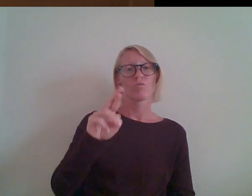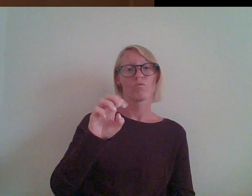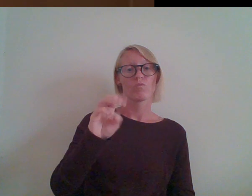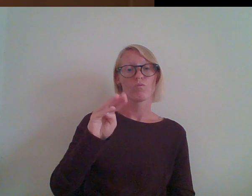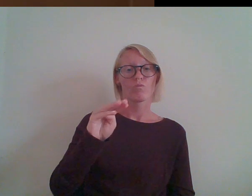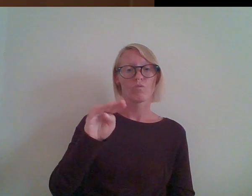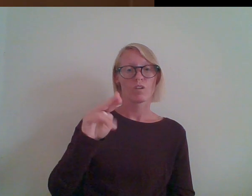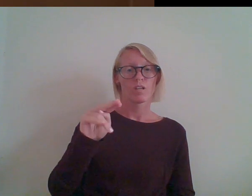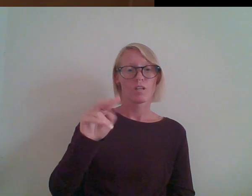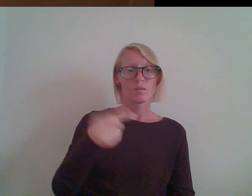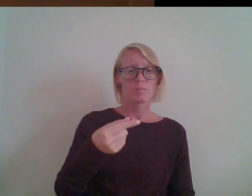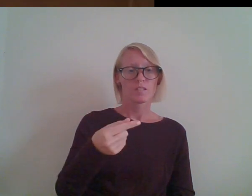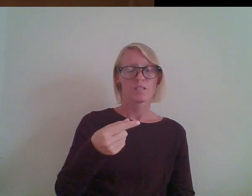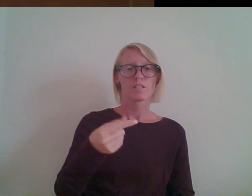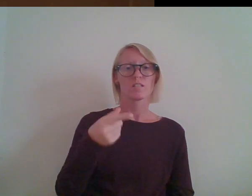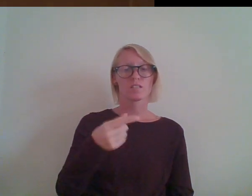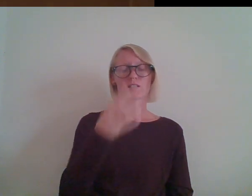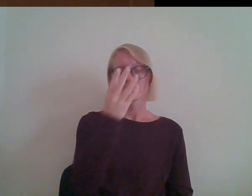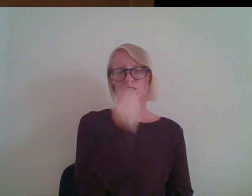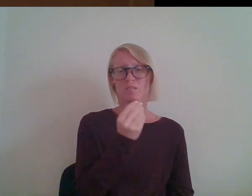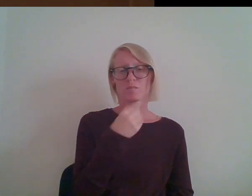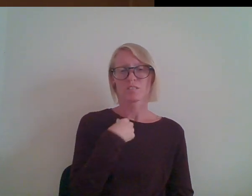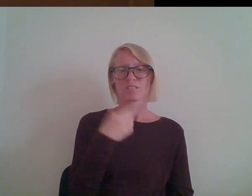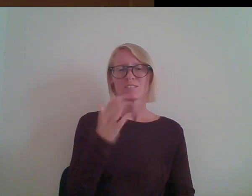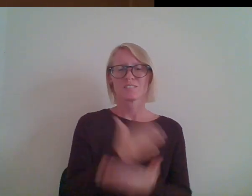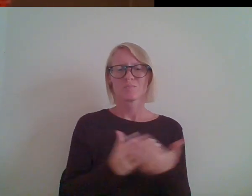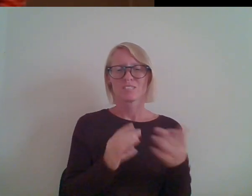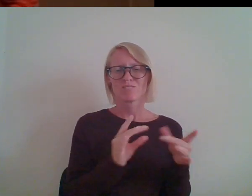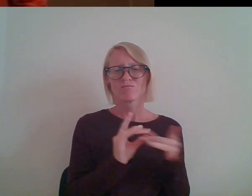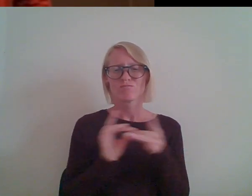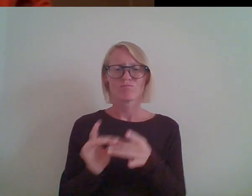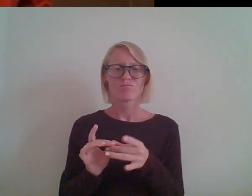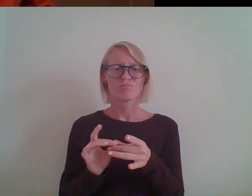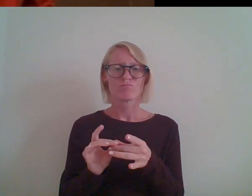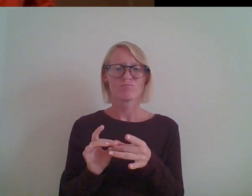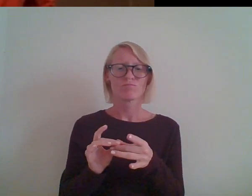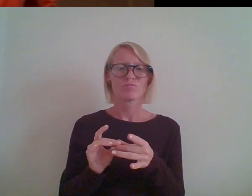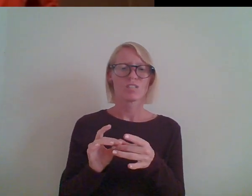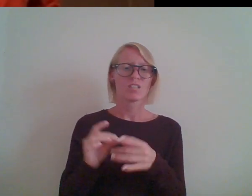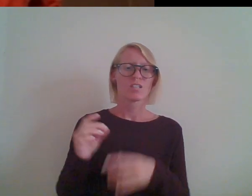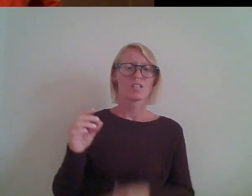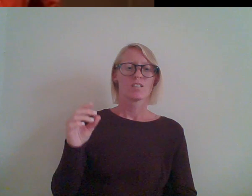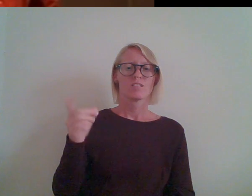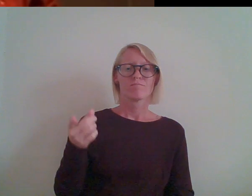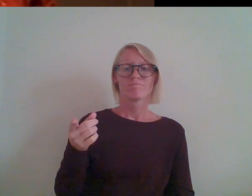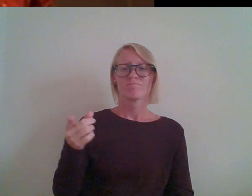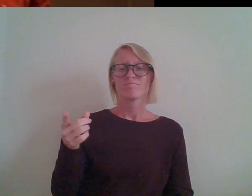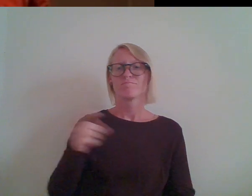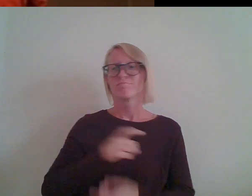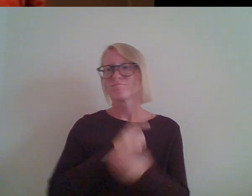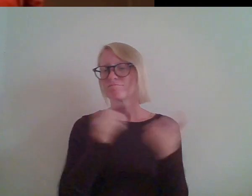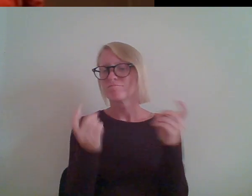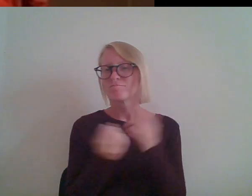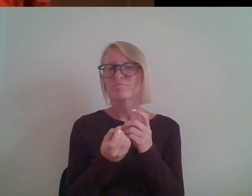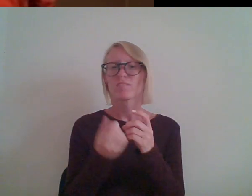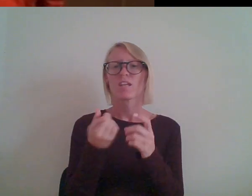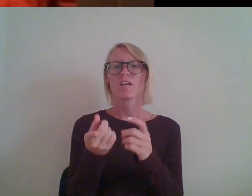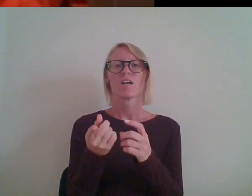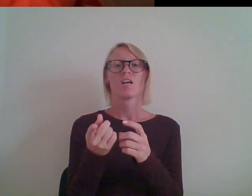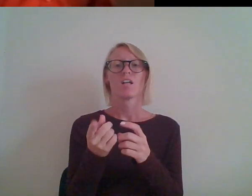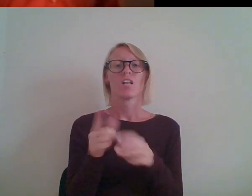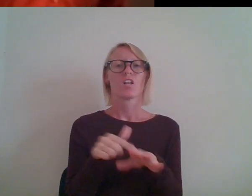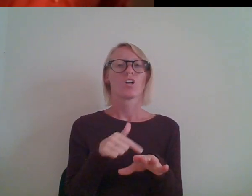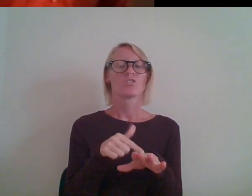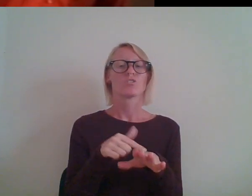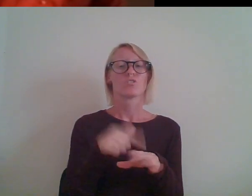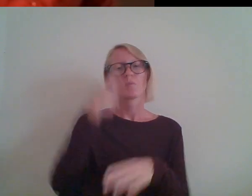on. It involves the hippocampus. It involves the storage from a transitory long-term memory to a permanent, what